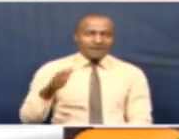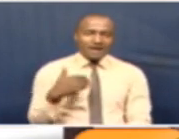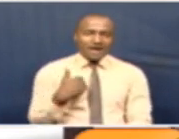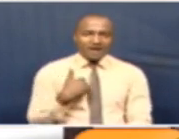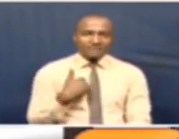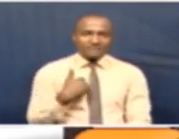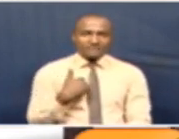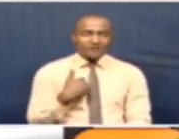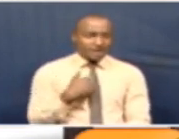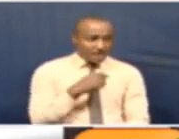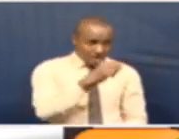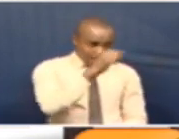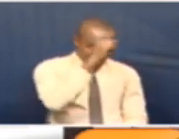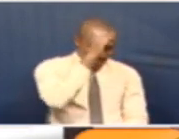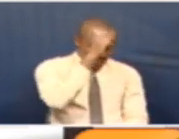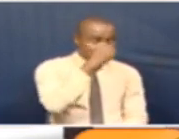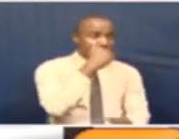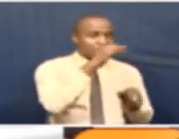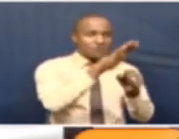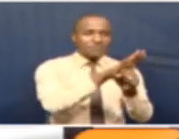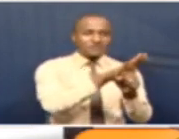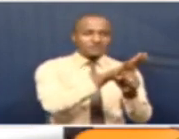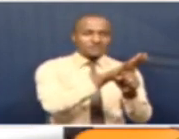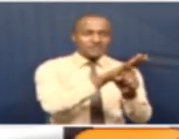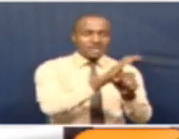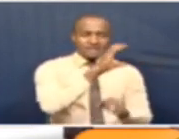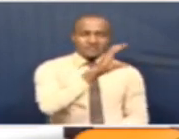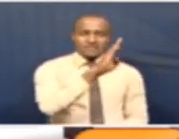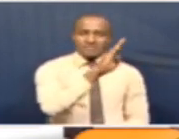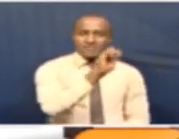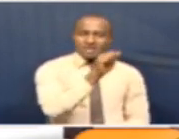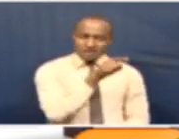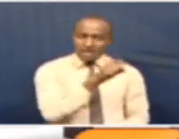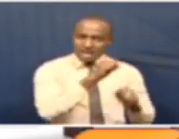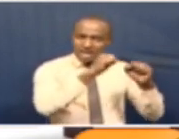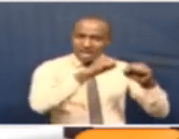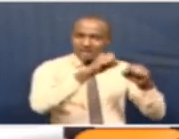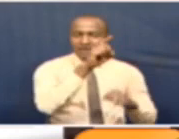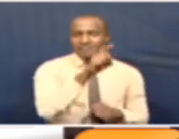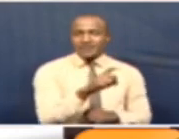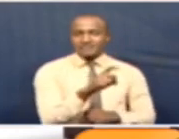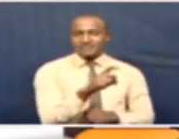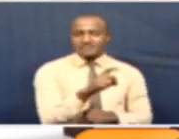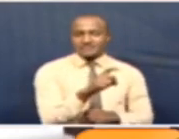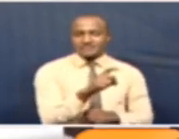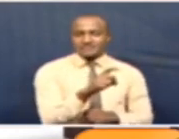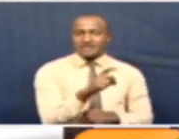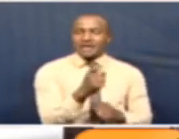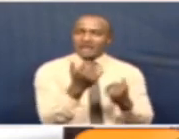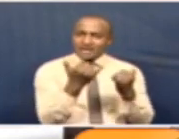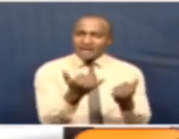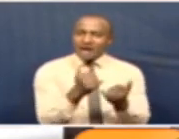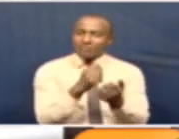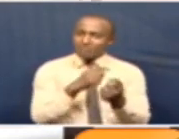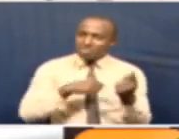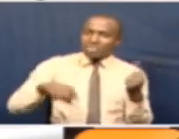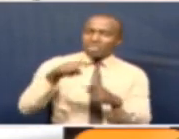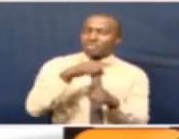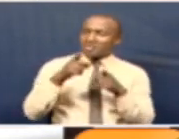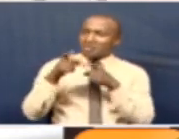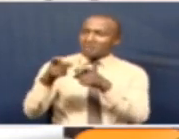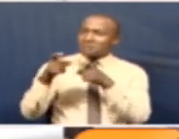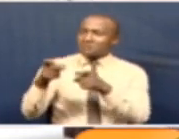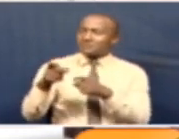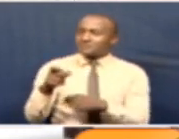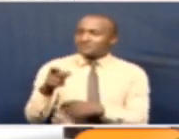are the ones who promised them that they will make sure that the CBA is signed. So right now, you cannot come and play with them a game that